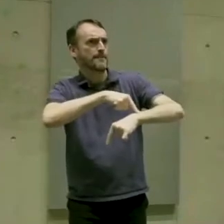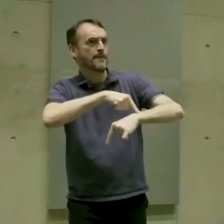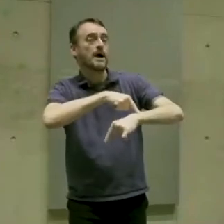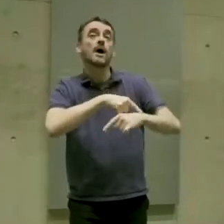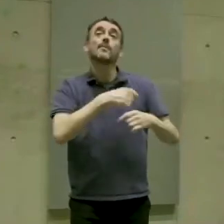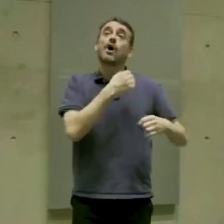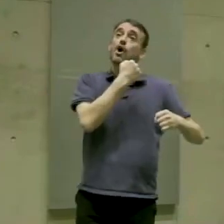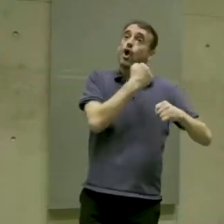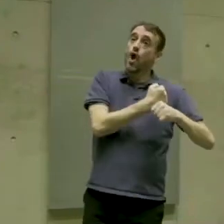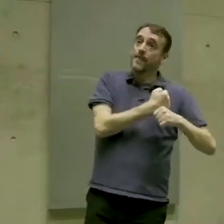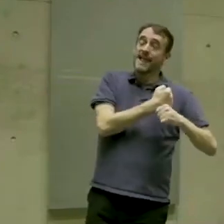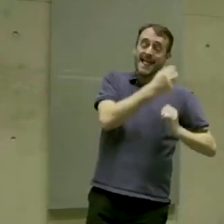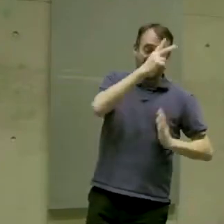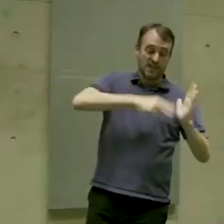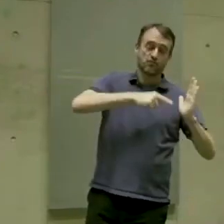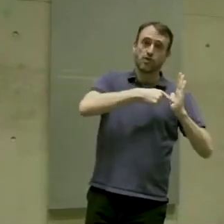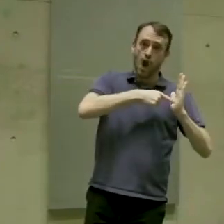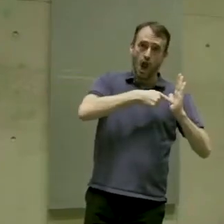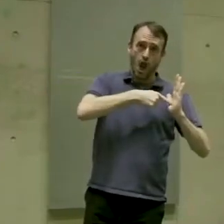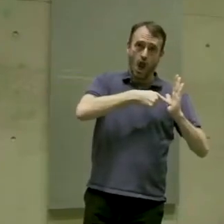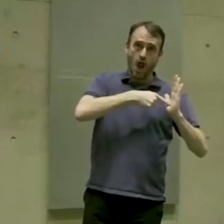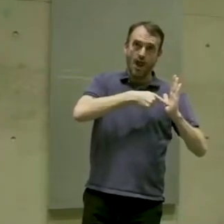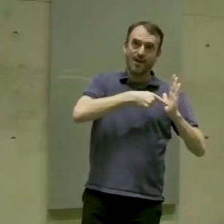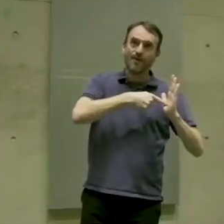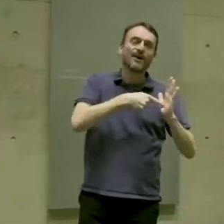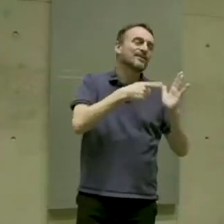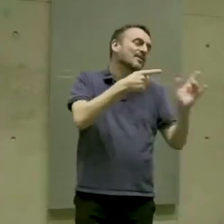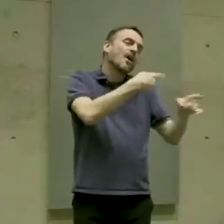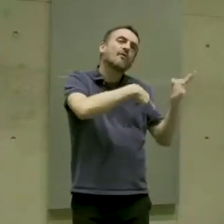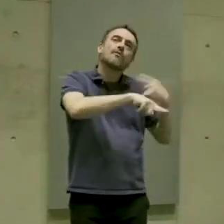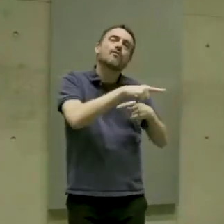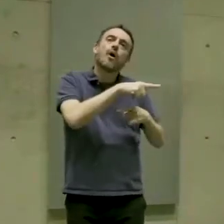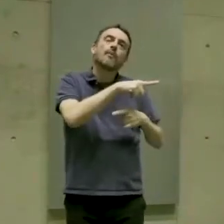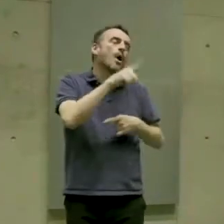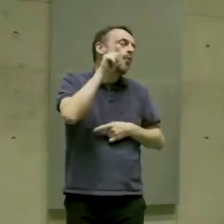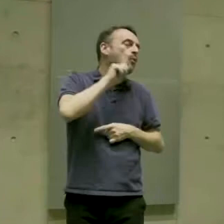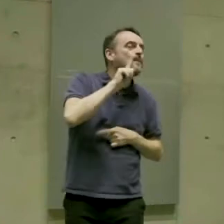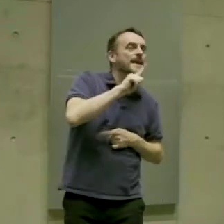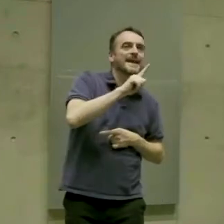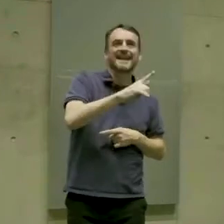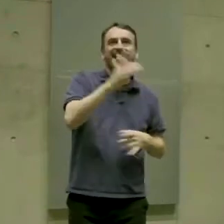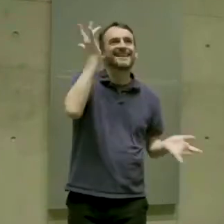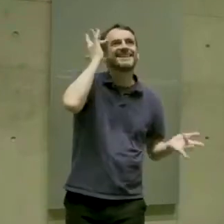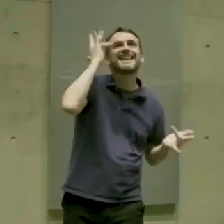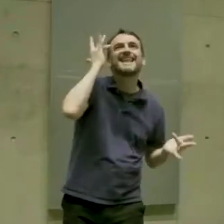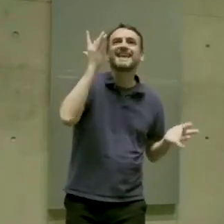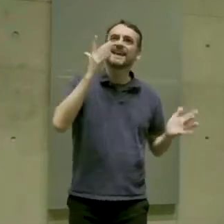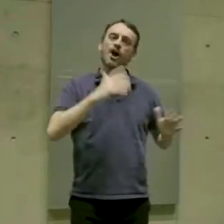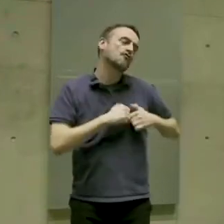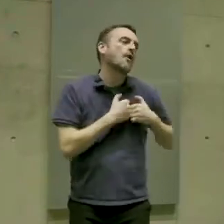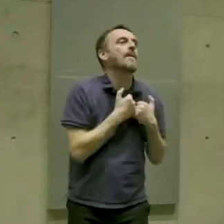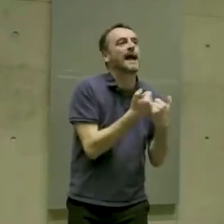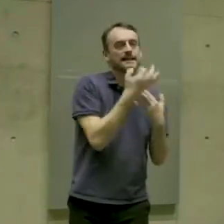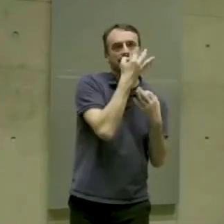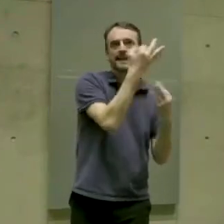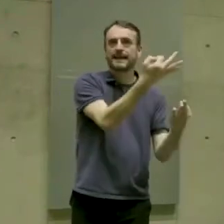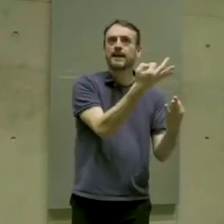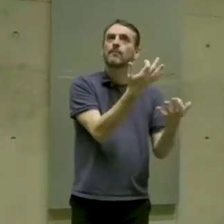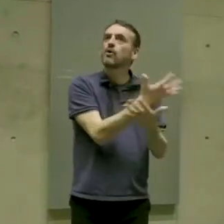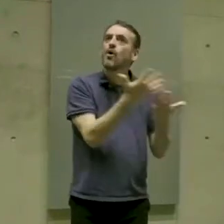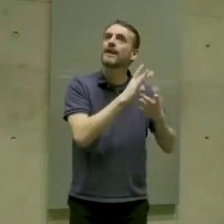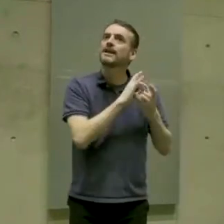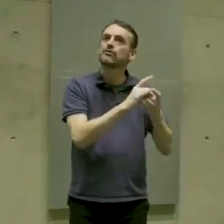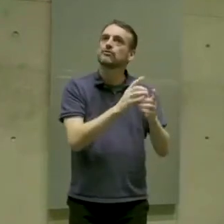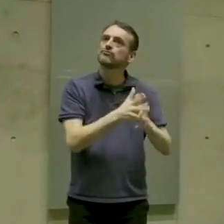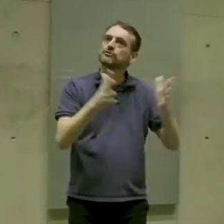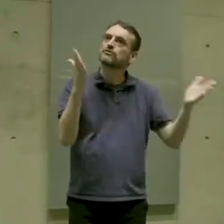Gothic literature was sort of for silly young women who were more interested in romance than any kind of grand truth, in